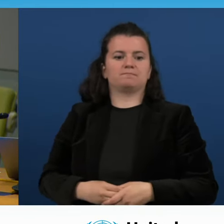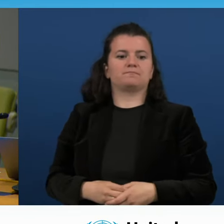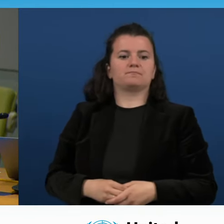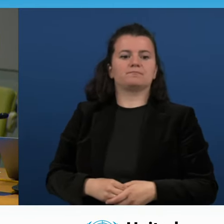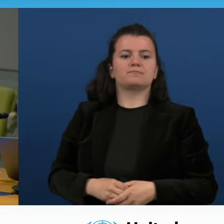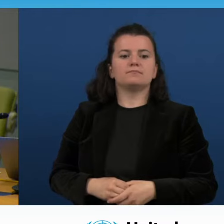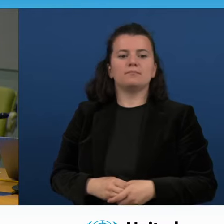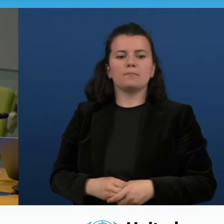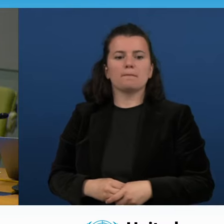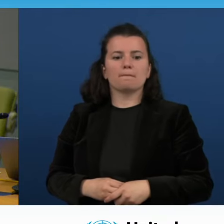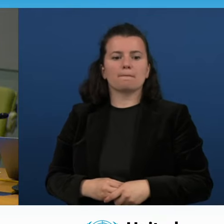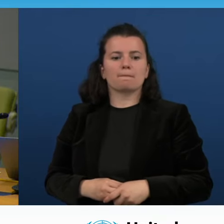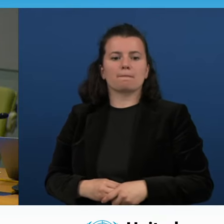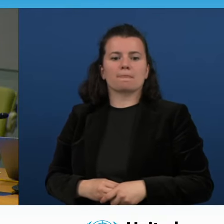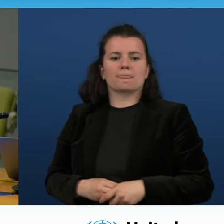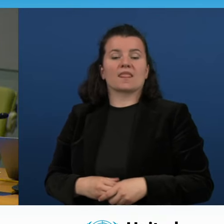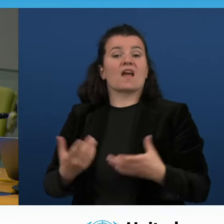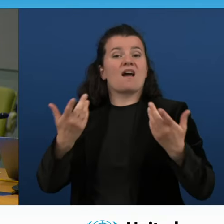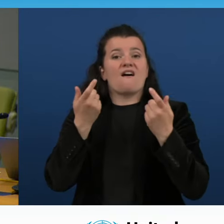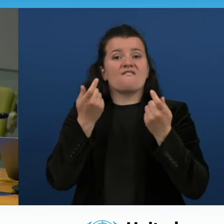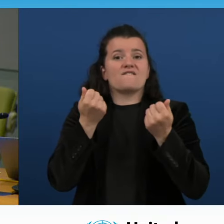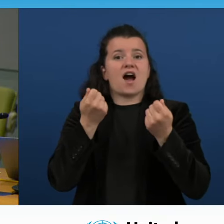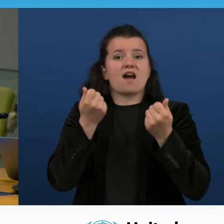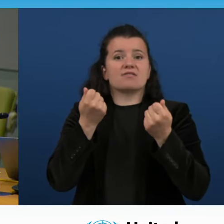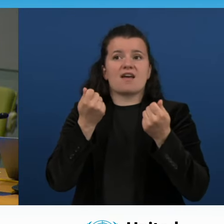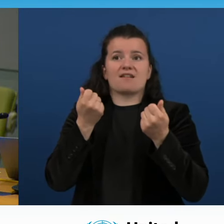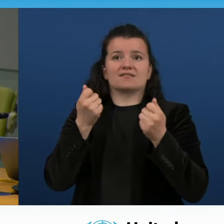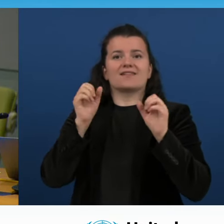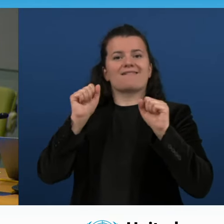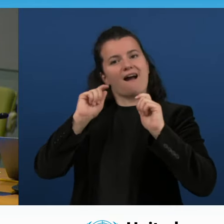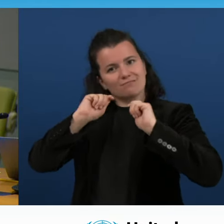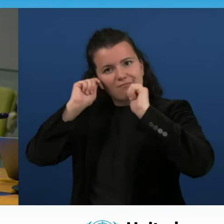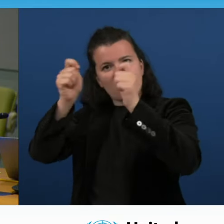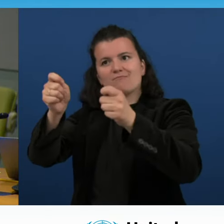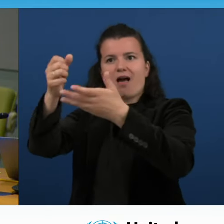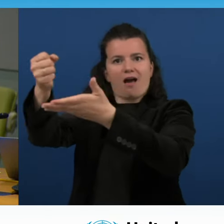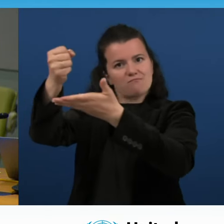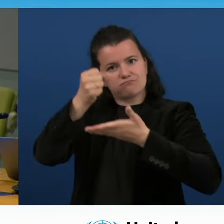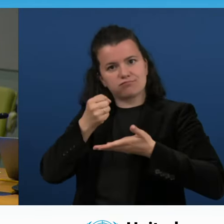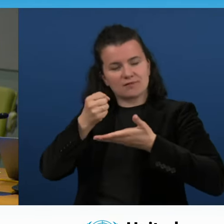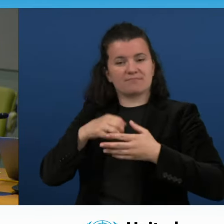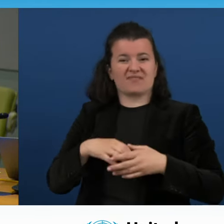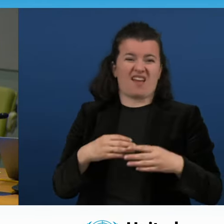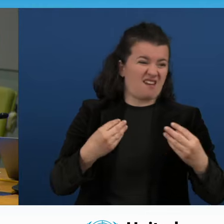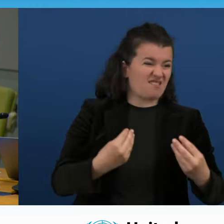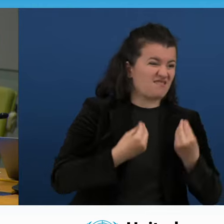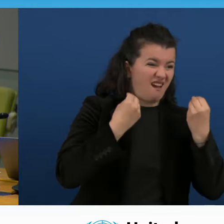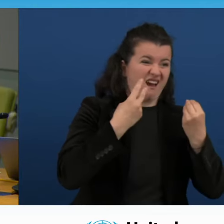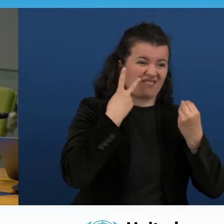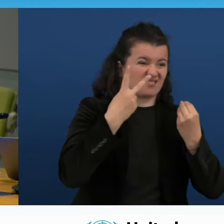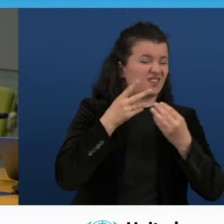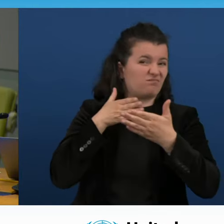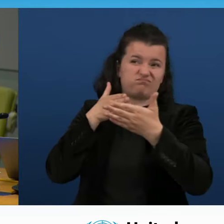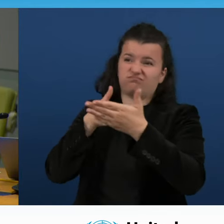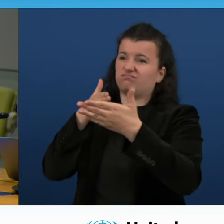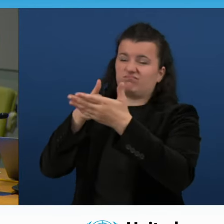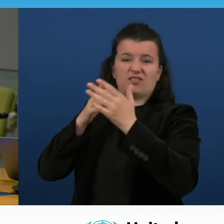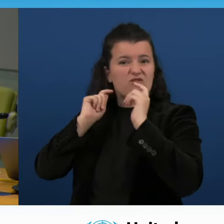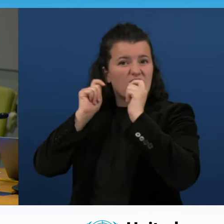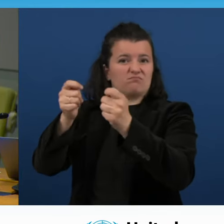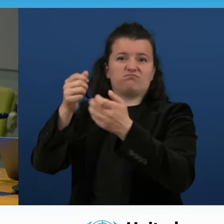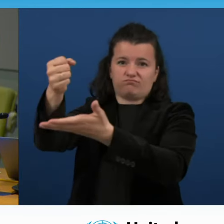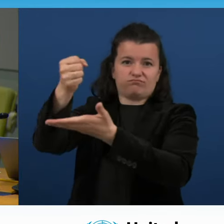really have access to financing. And in such an instance, what I would recommend is that there must be